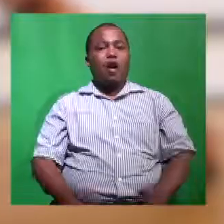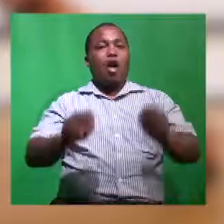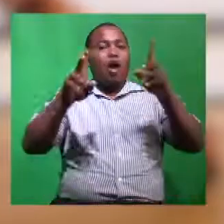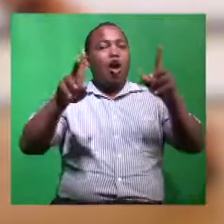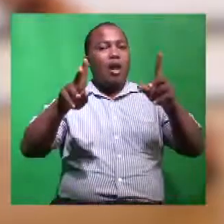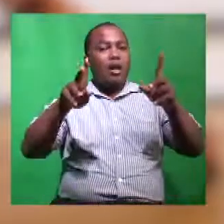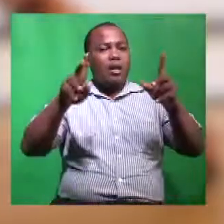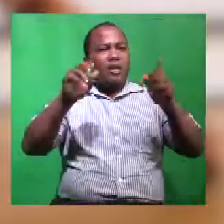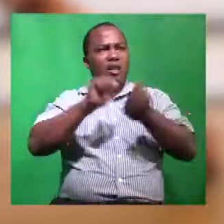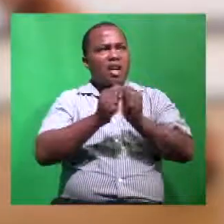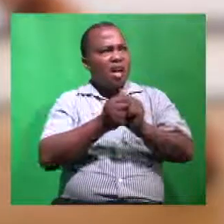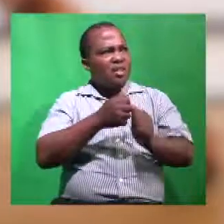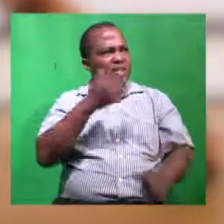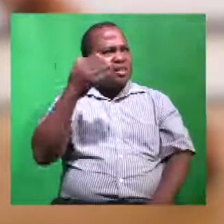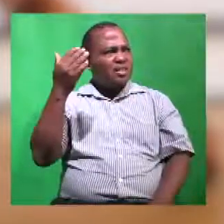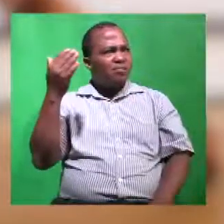Another one,